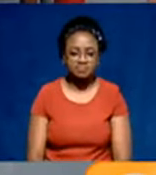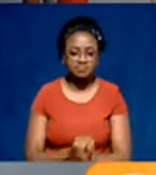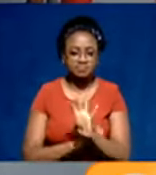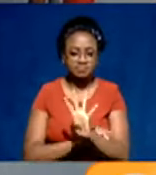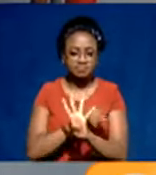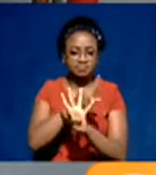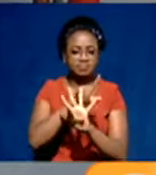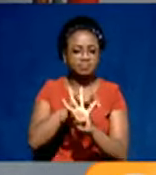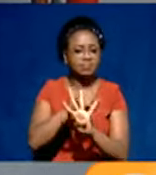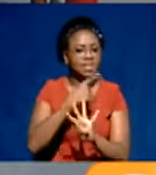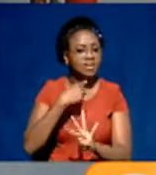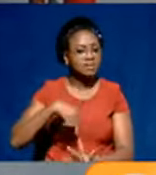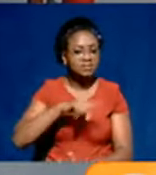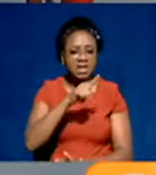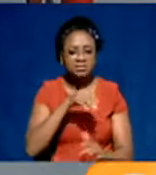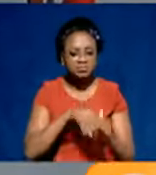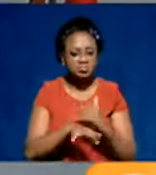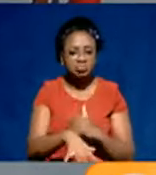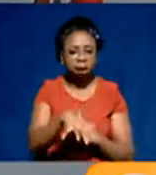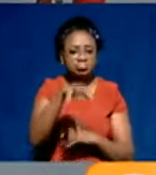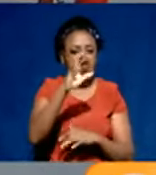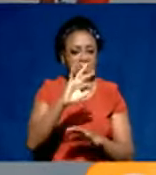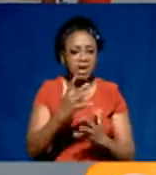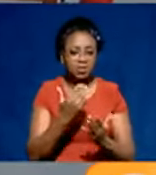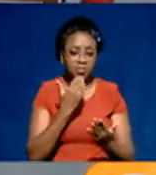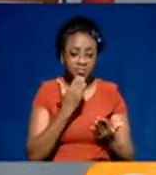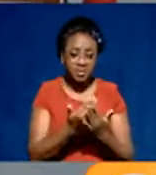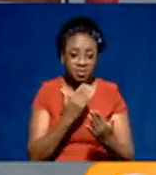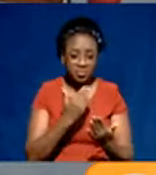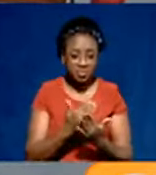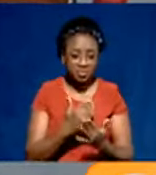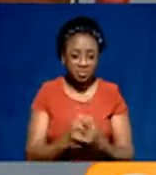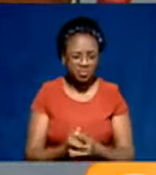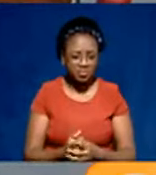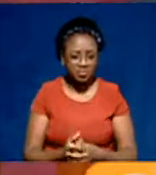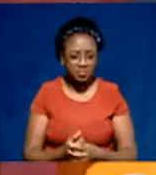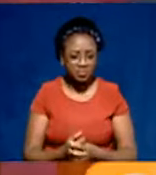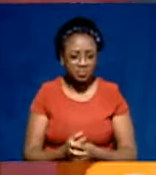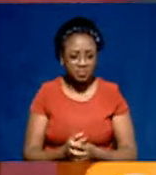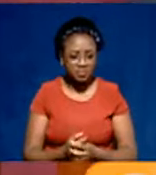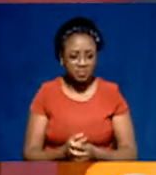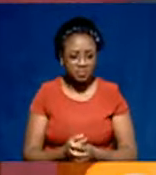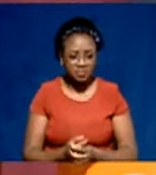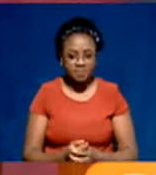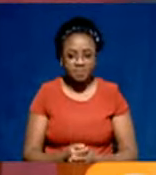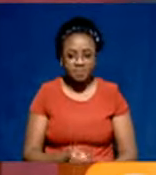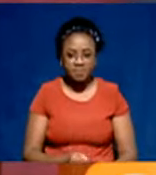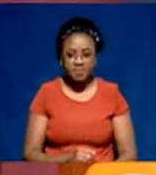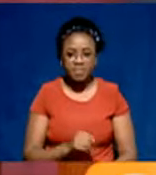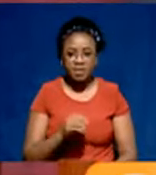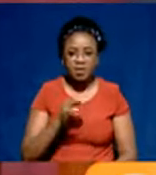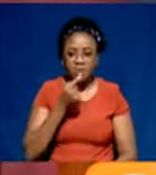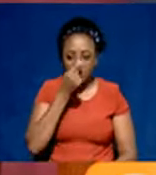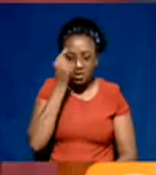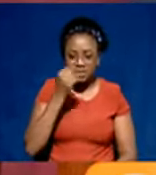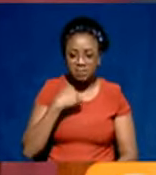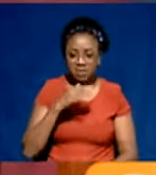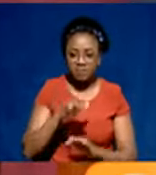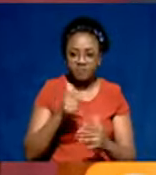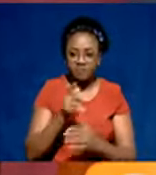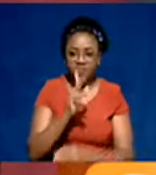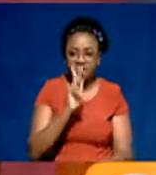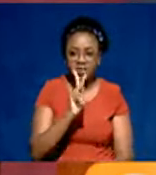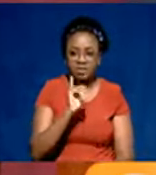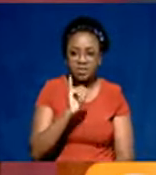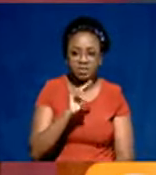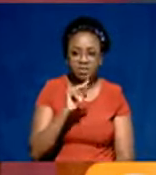your upbringing. Thank you for the opportunity. So originally, I'm from Kinangop, and I know all of them are